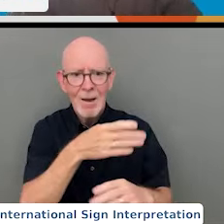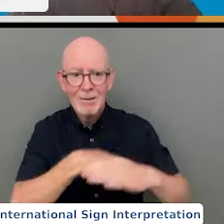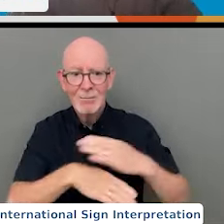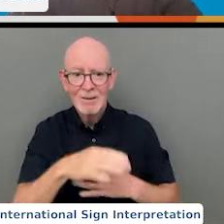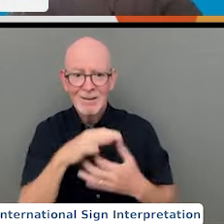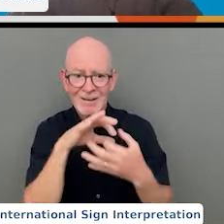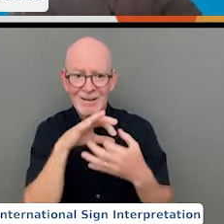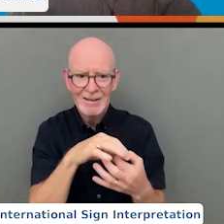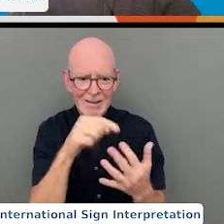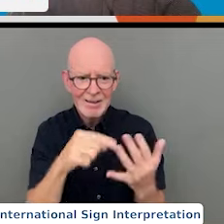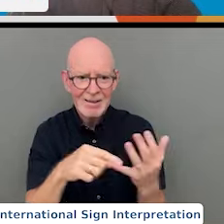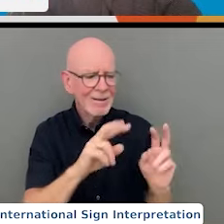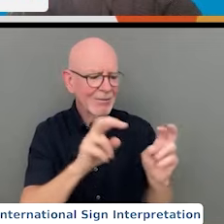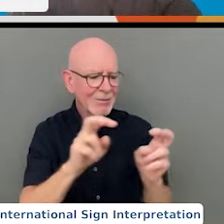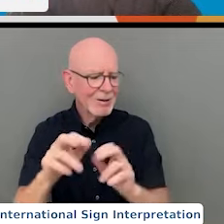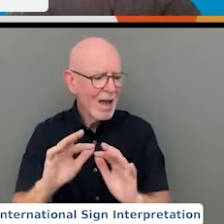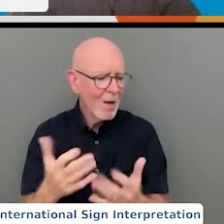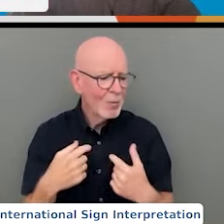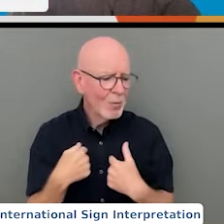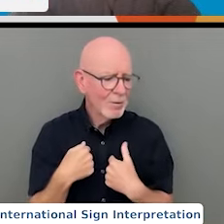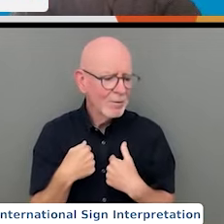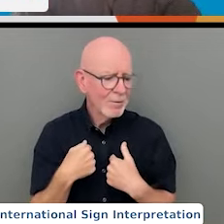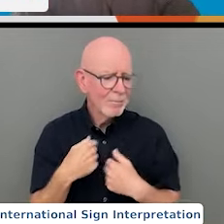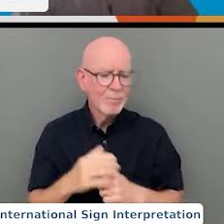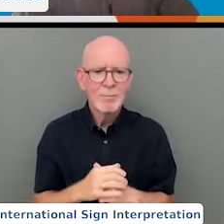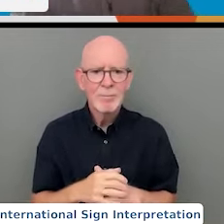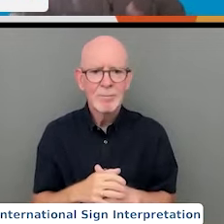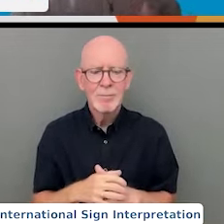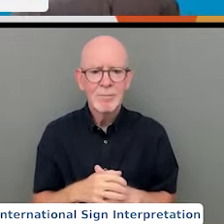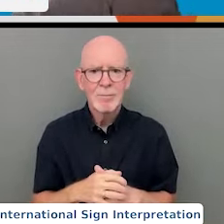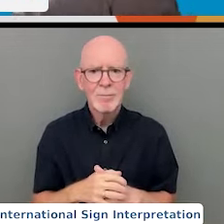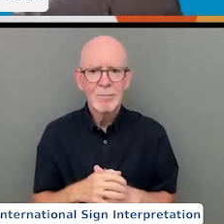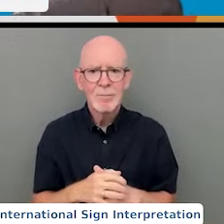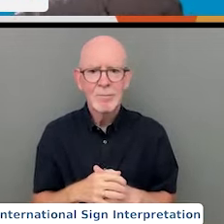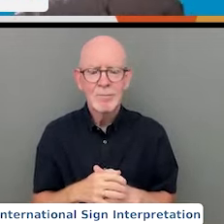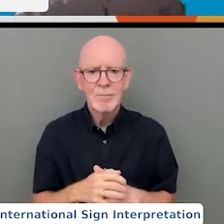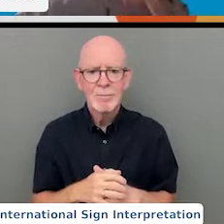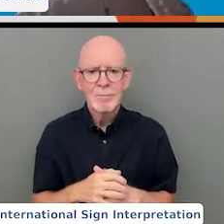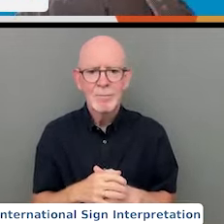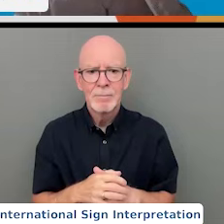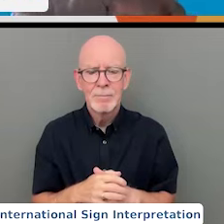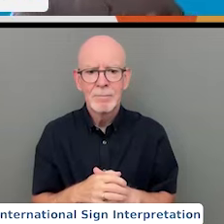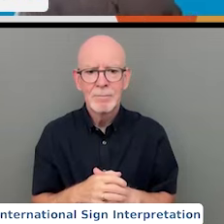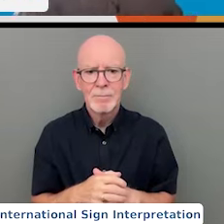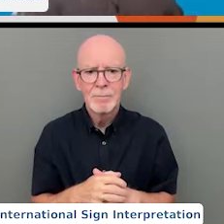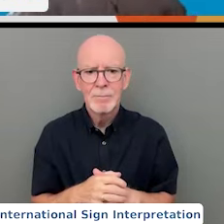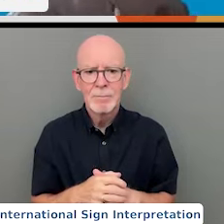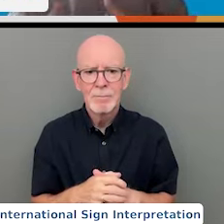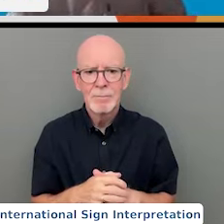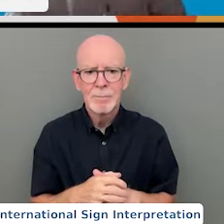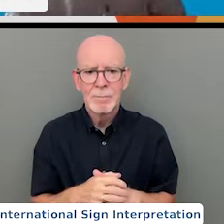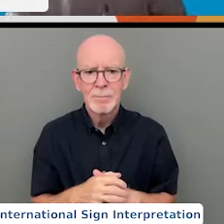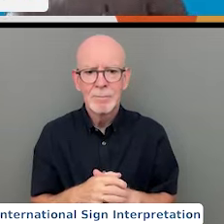policies for persons with disabilities, namely, how do we address disability-related costs that